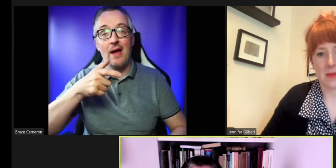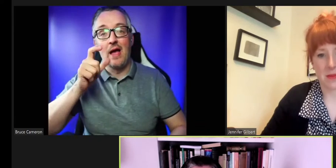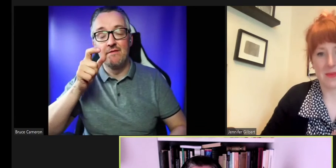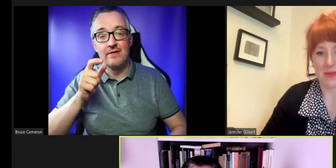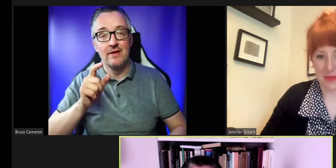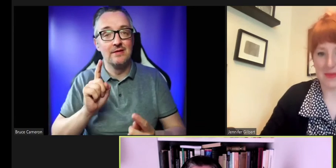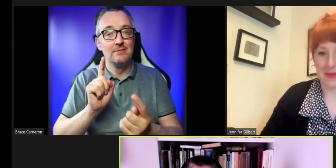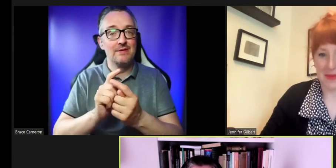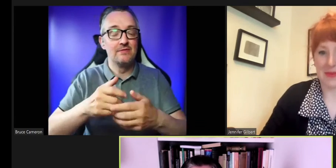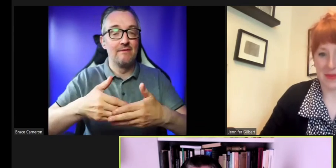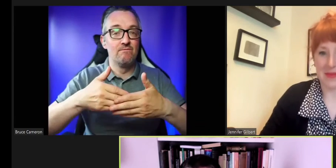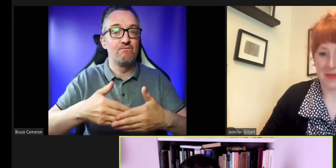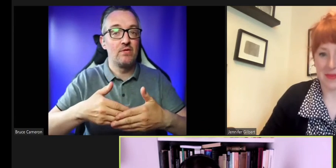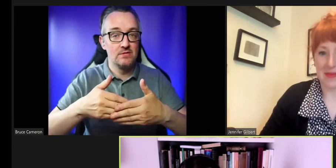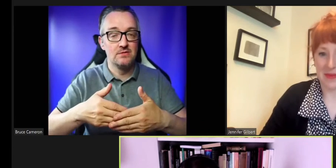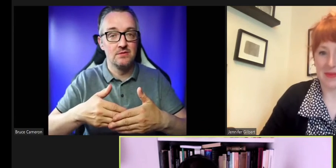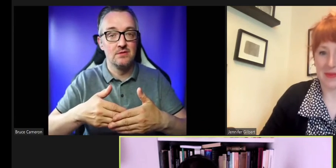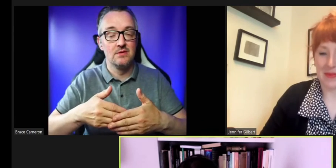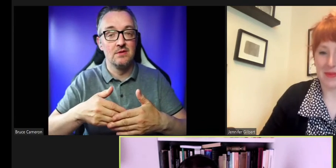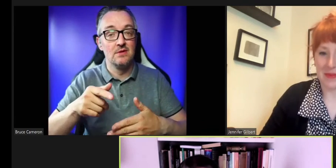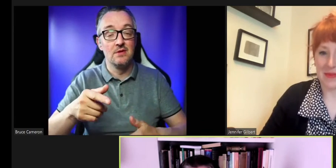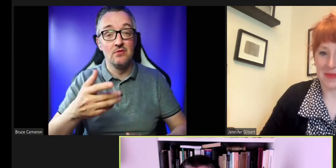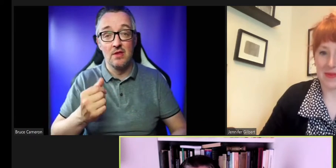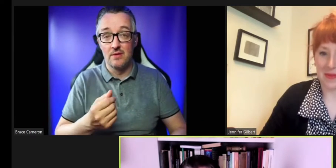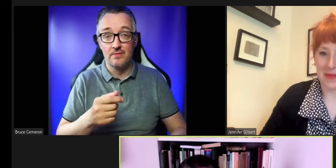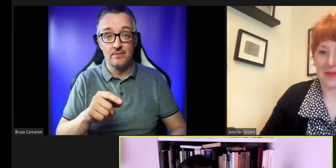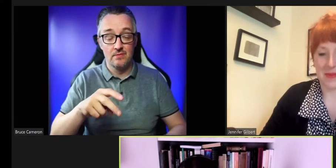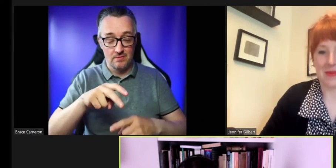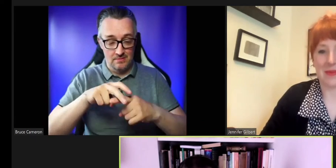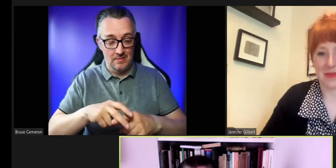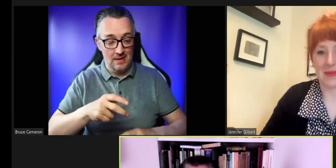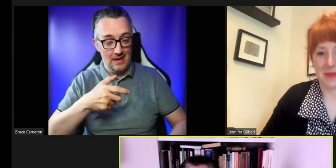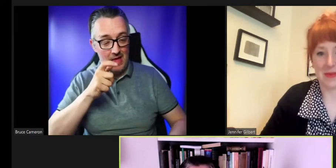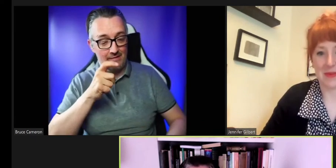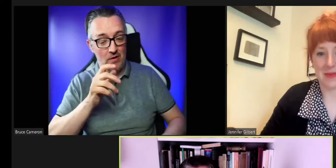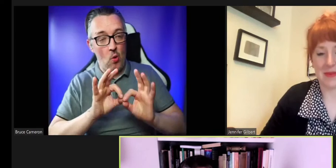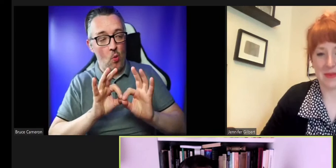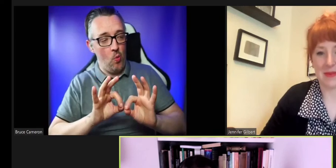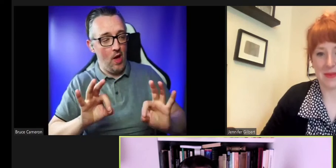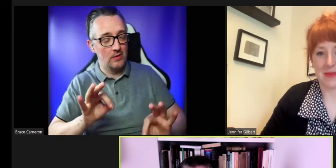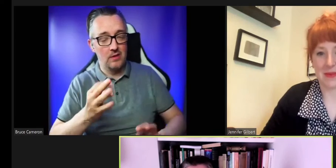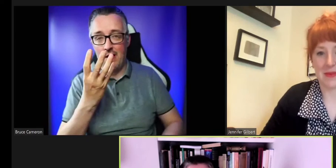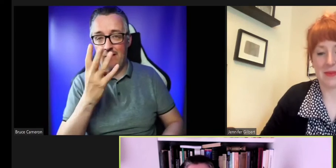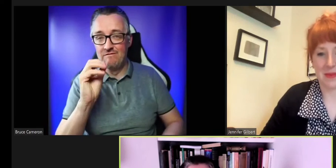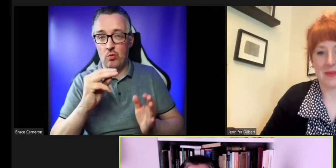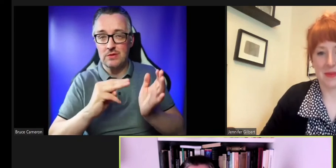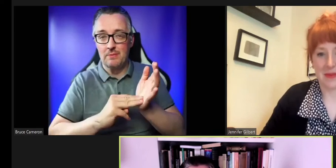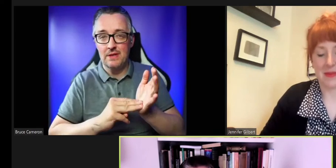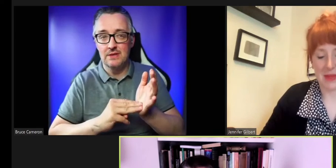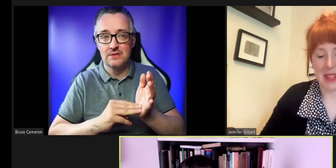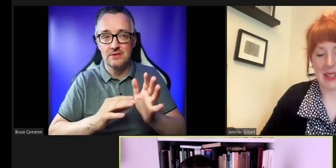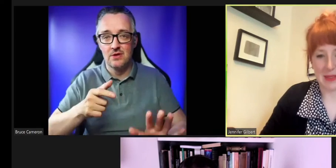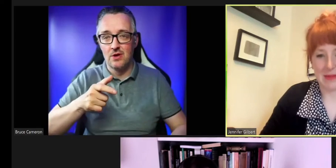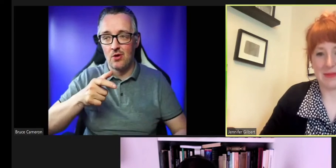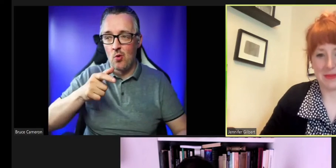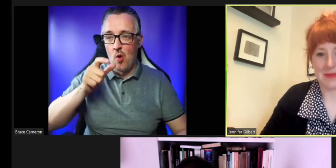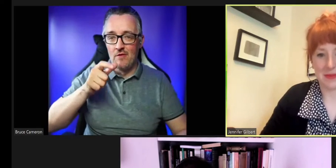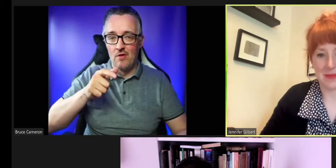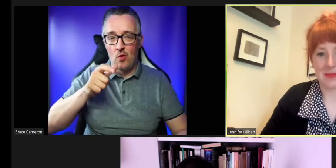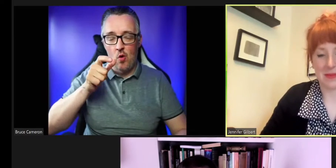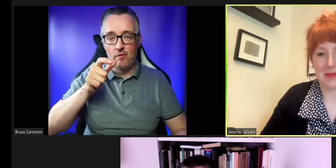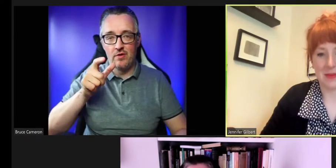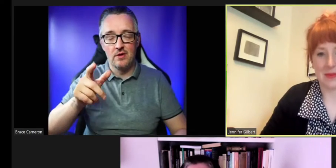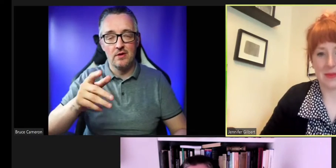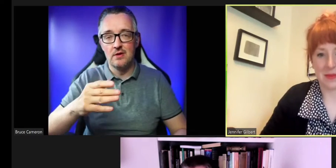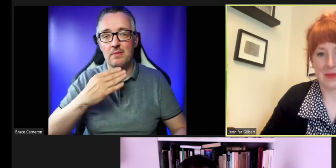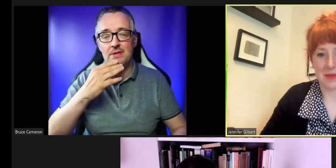instead. And it was just that 40 minutes of sitting in the really quiet cafe, having a coffee, that just enabled